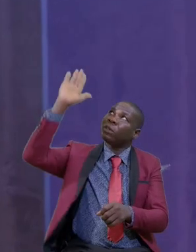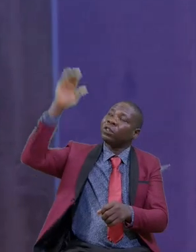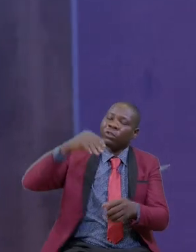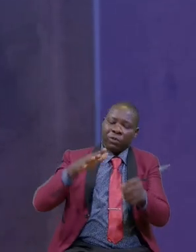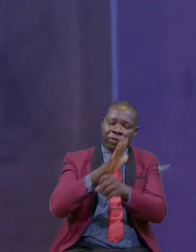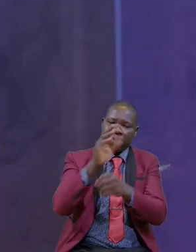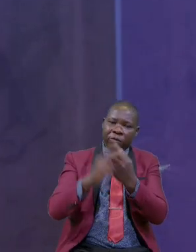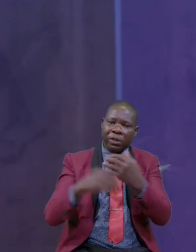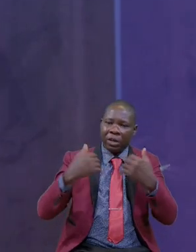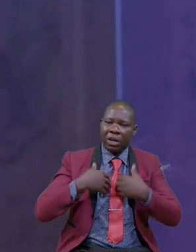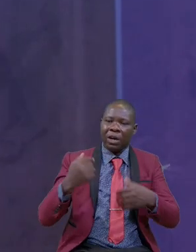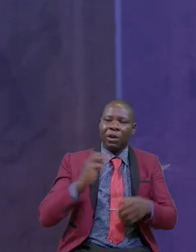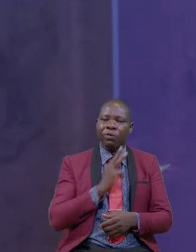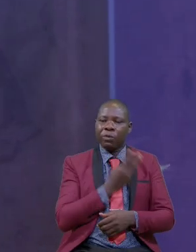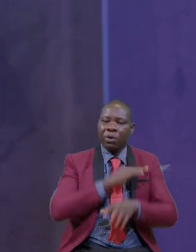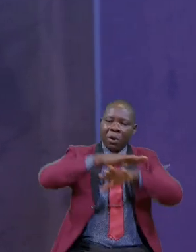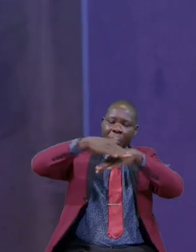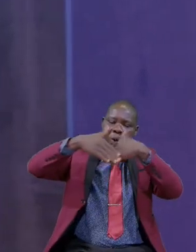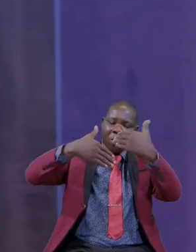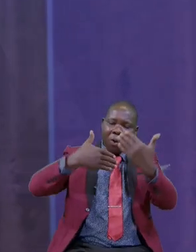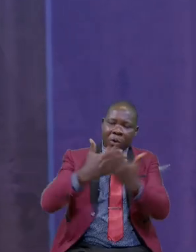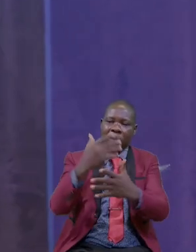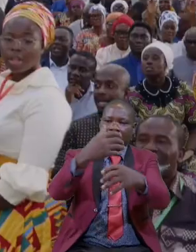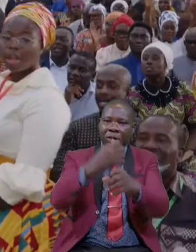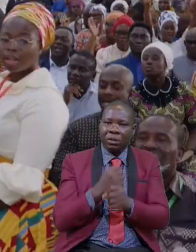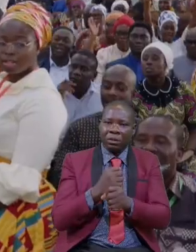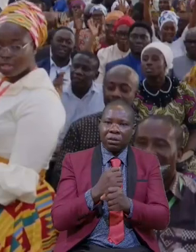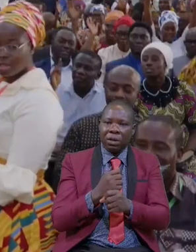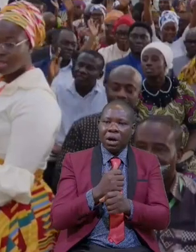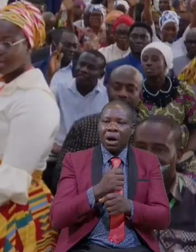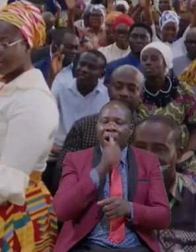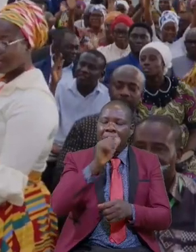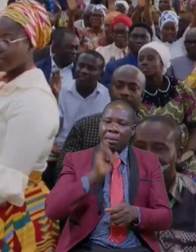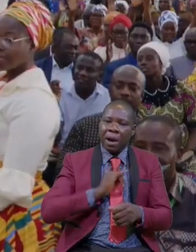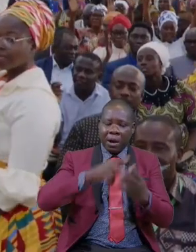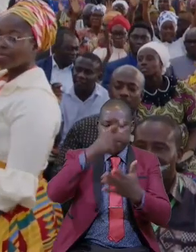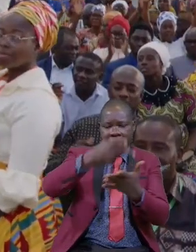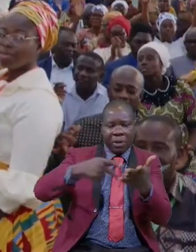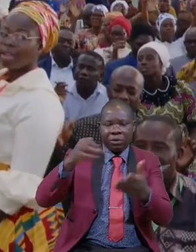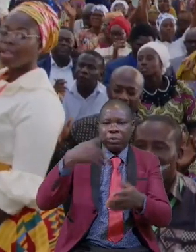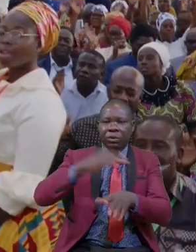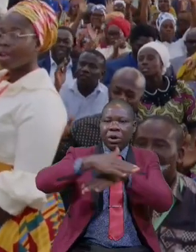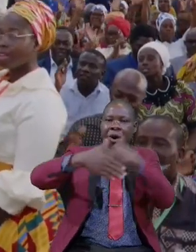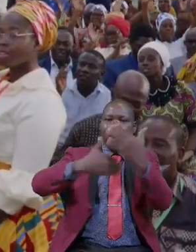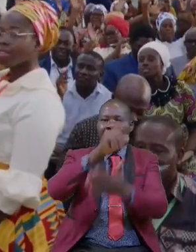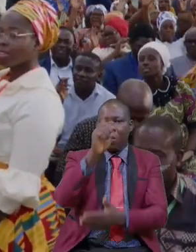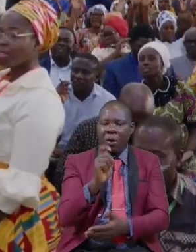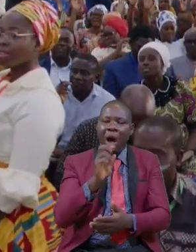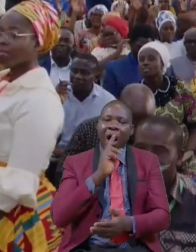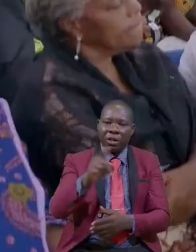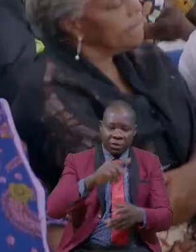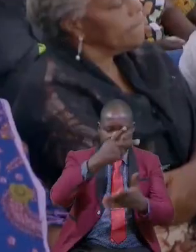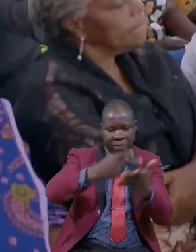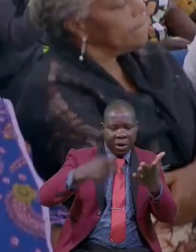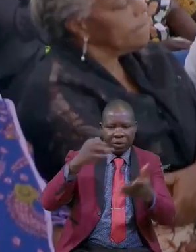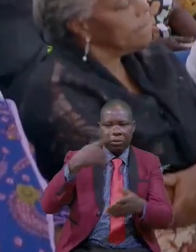received? Nous allons tous recevoir de sa plénitude. Am I part of it est-ce que all? Tu fais partie de tous? Are you part of it all? Est-ce que tu fais partie de tous? You